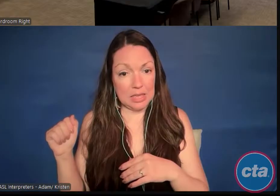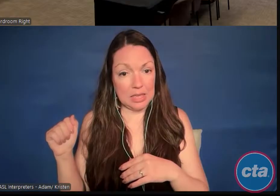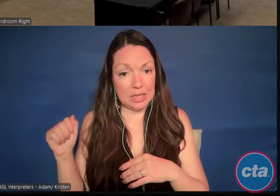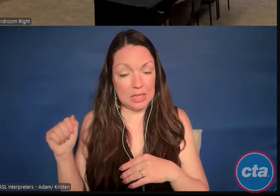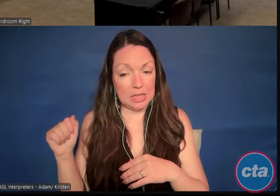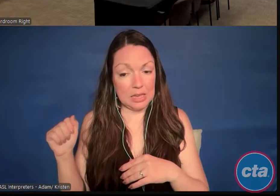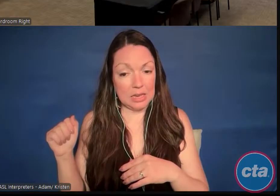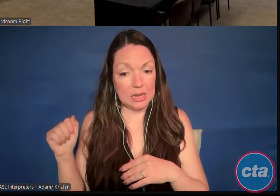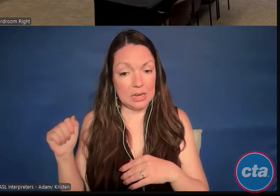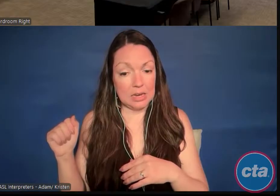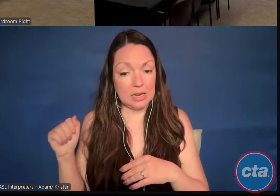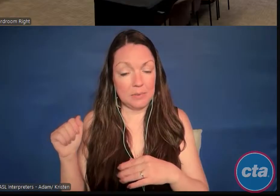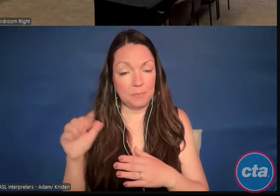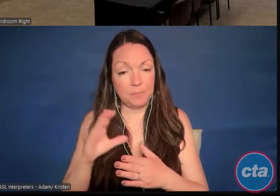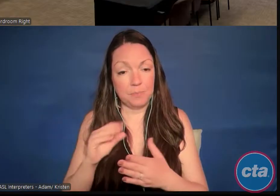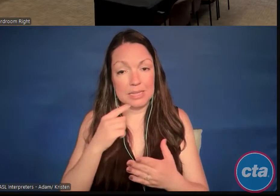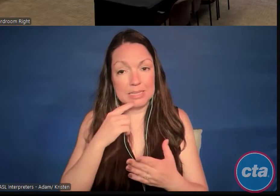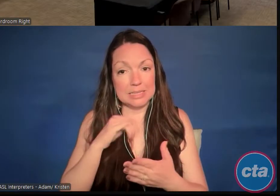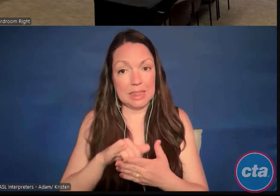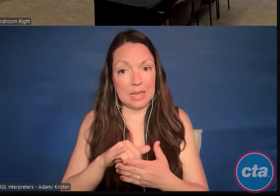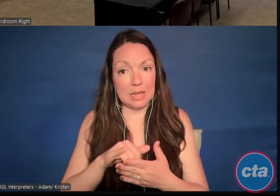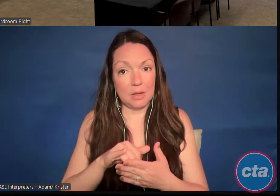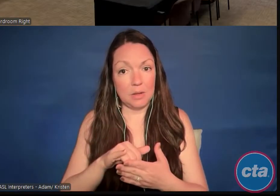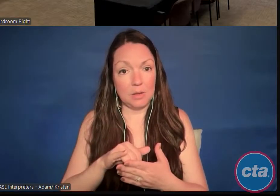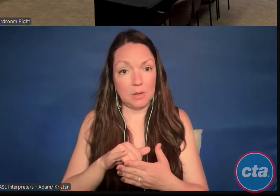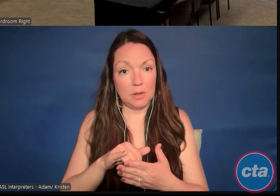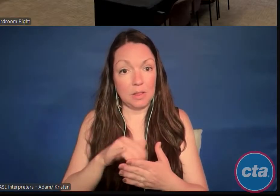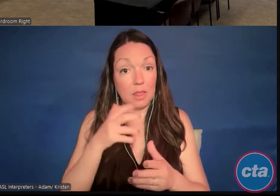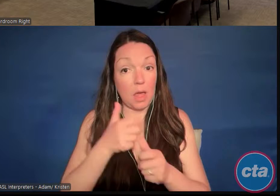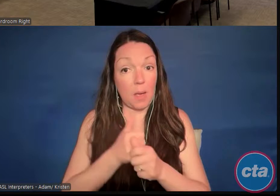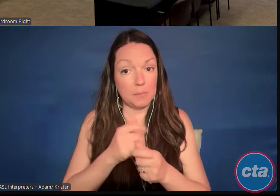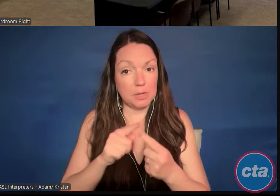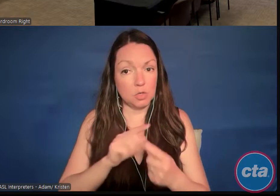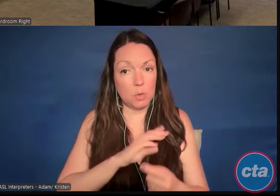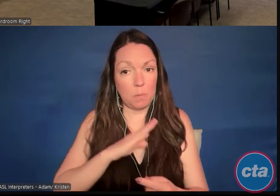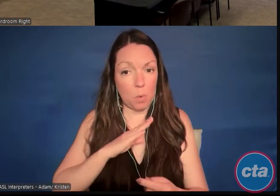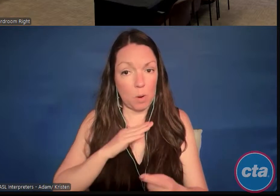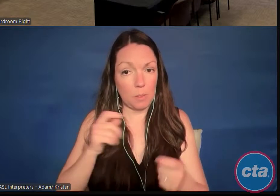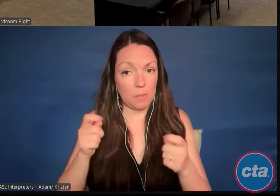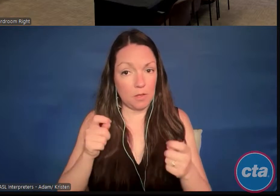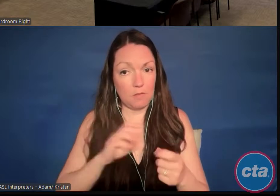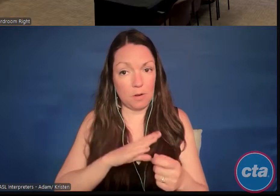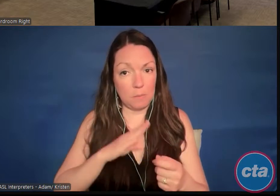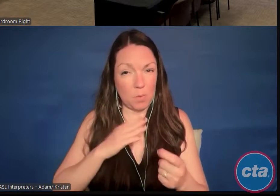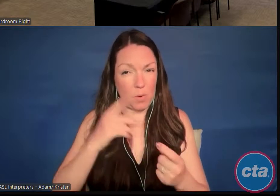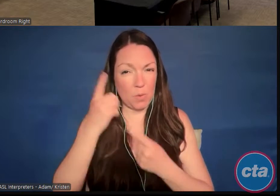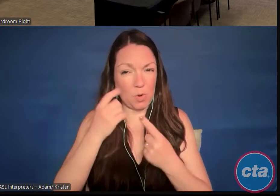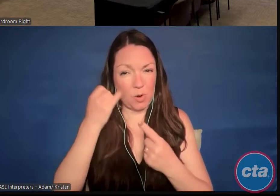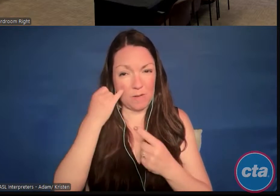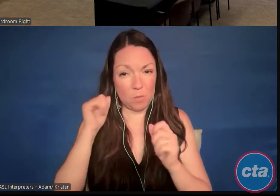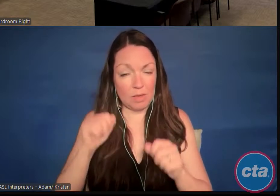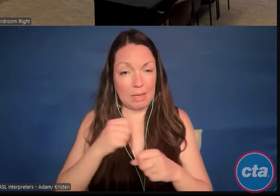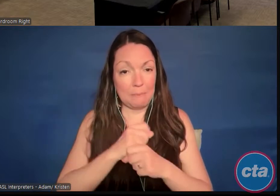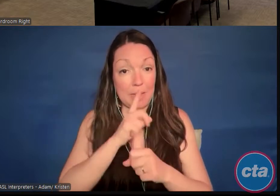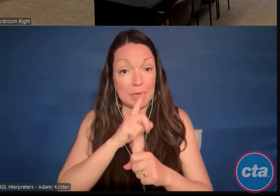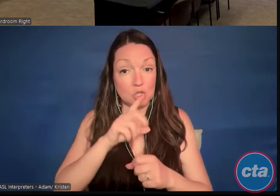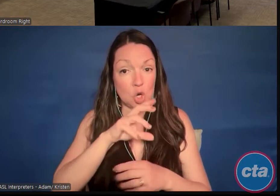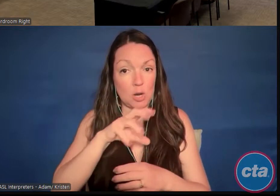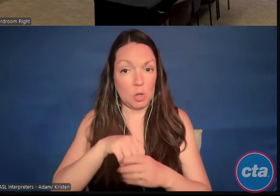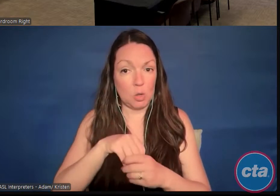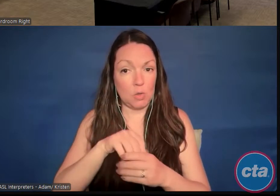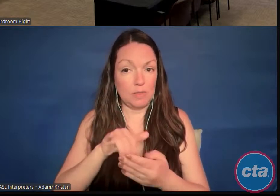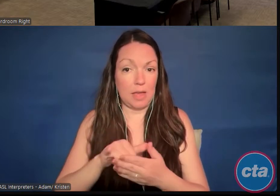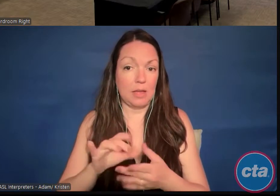haven't had a board, an update to the board yet, the governing board, can we make sure to include that mention as well?